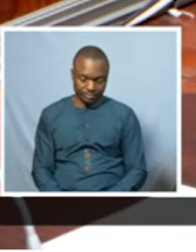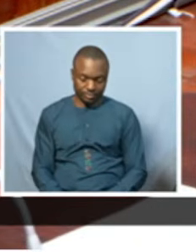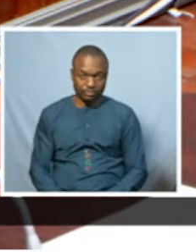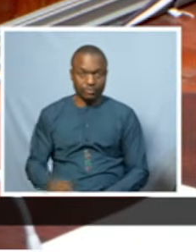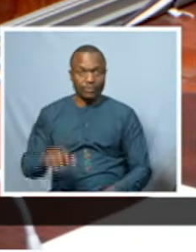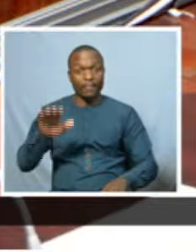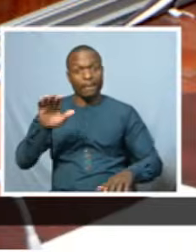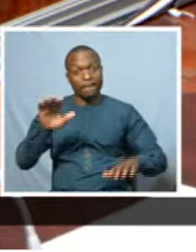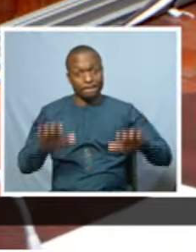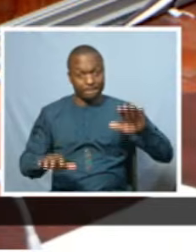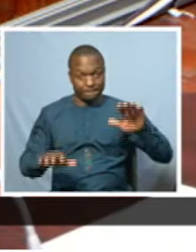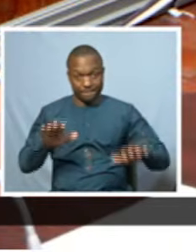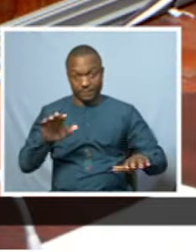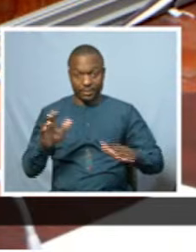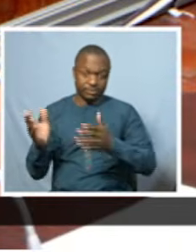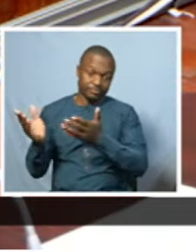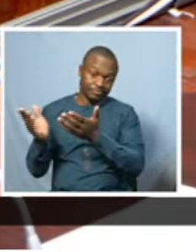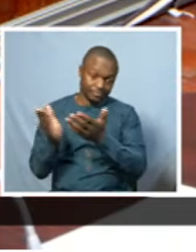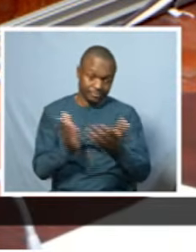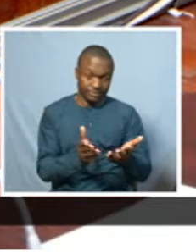Balance brought forward